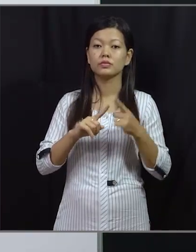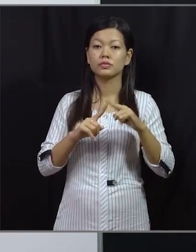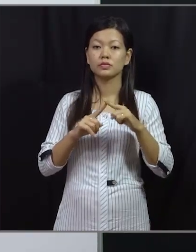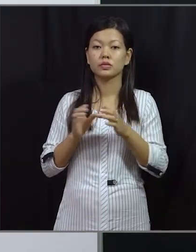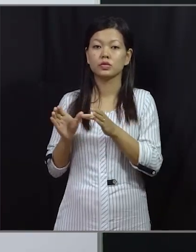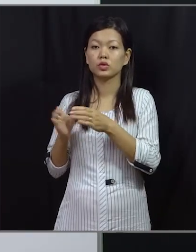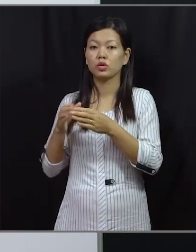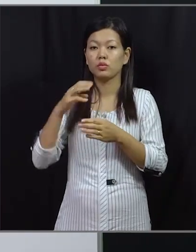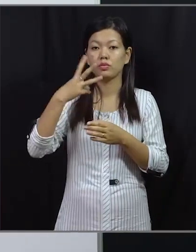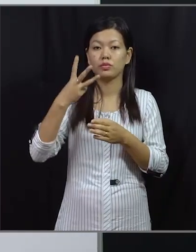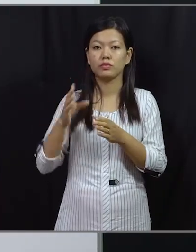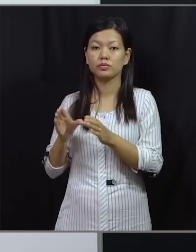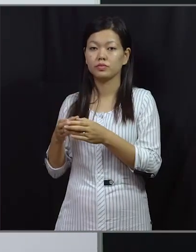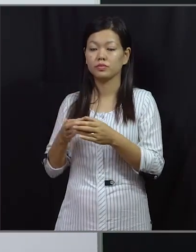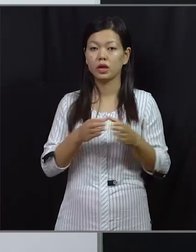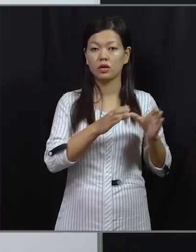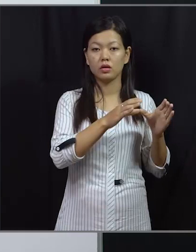Finite set, a set